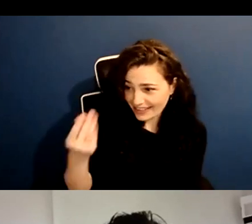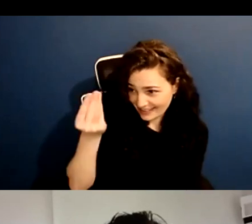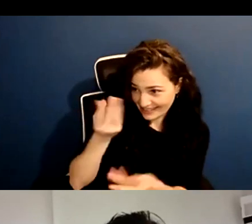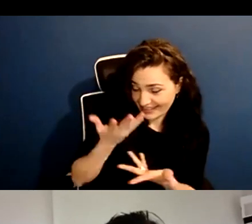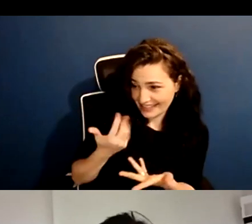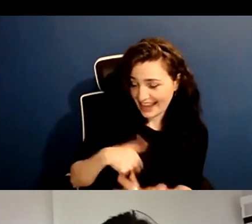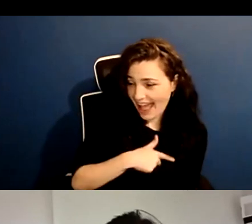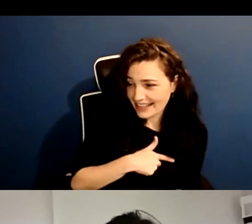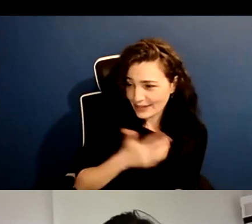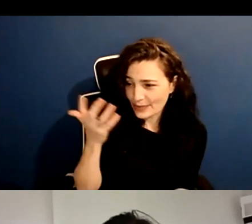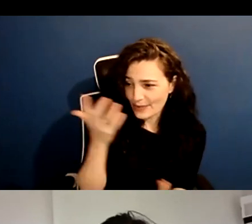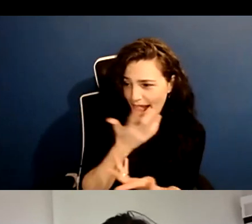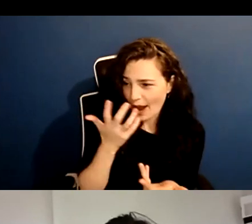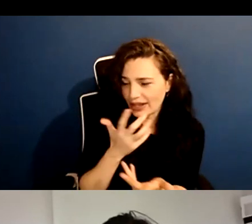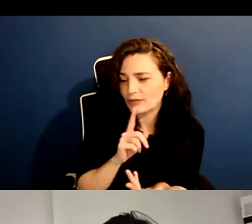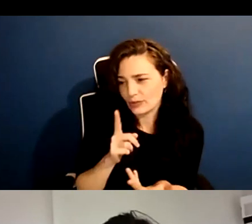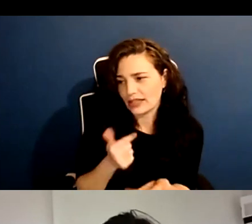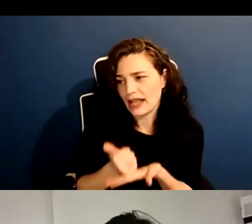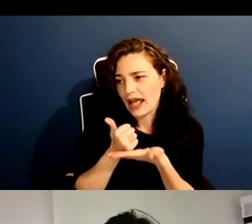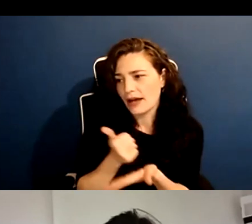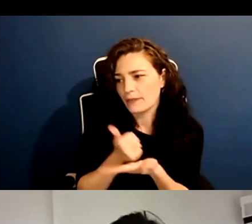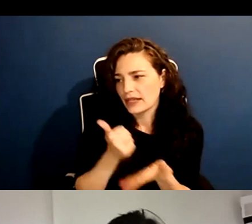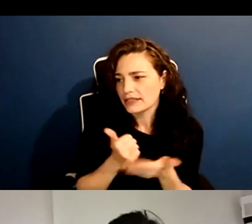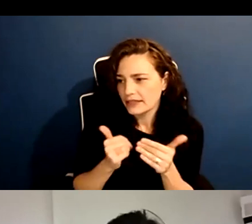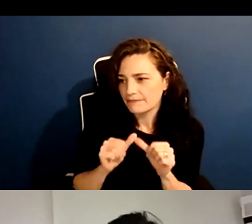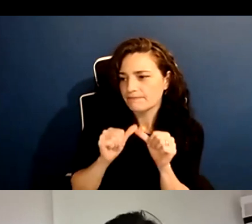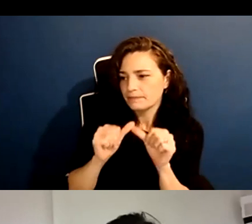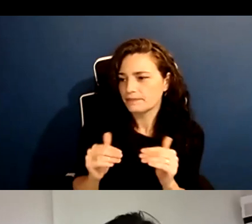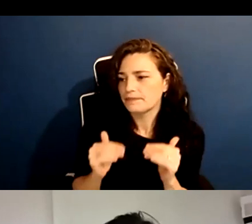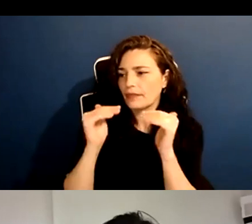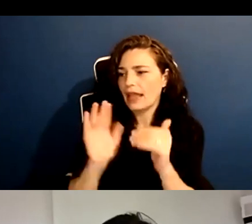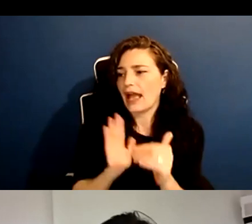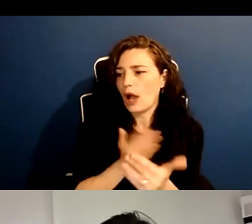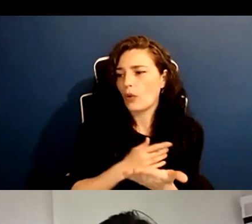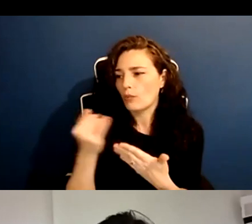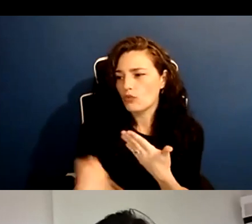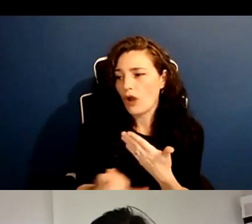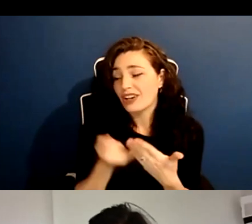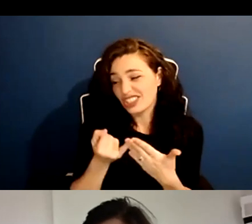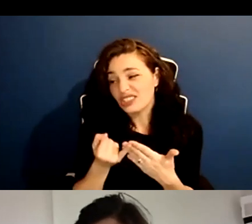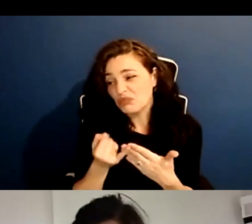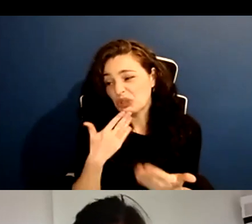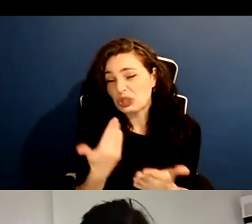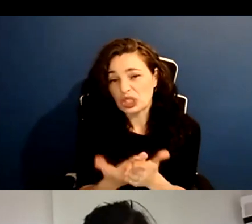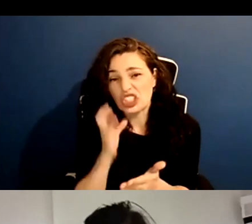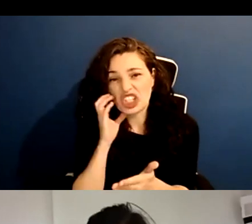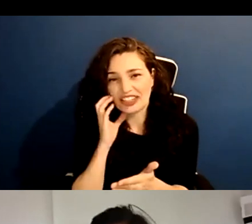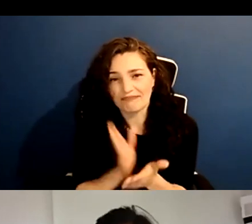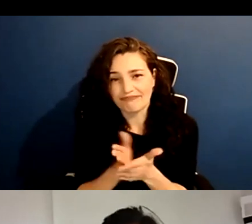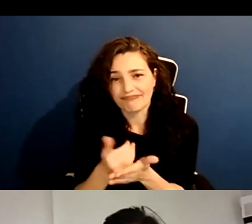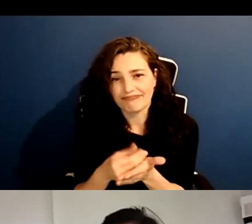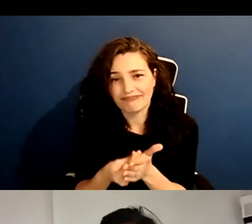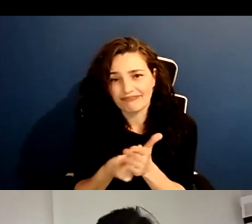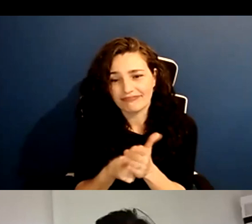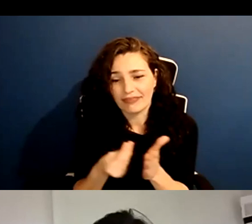you know, it was just huge in moving our project forward as well, because it was a good chunk of development money, you know, at $15,000, that could go